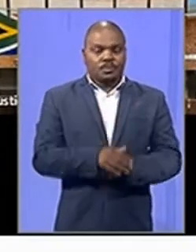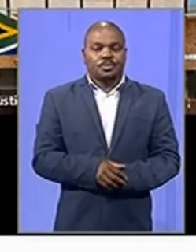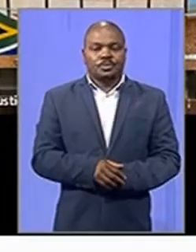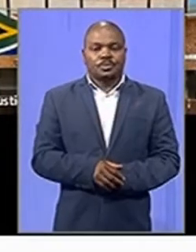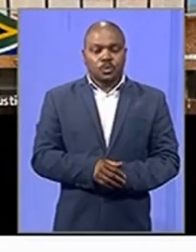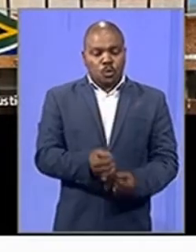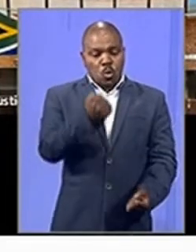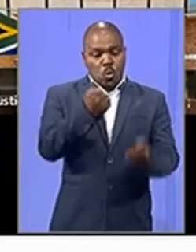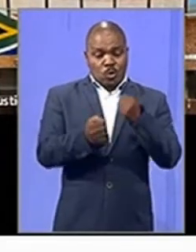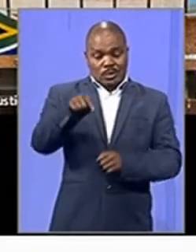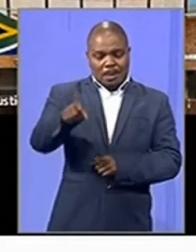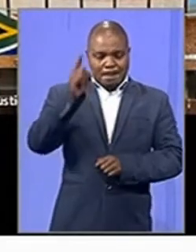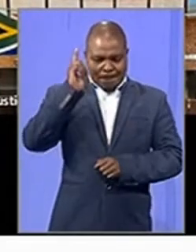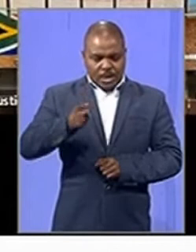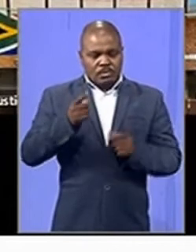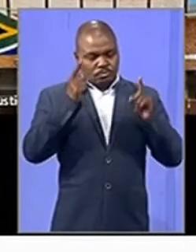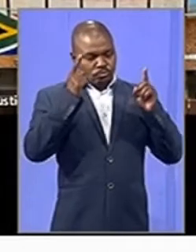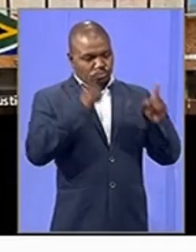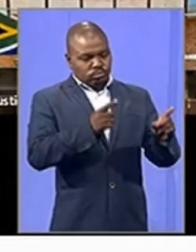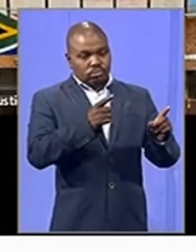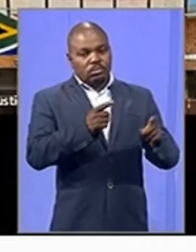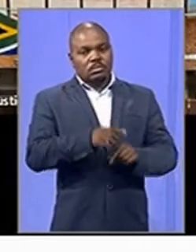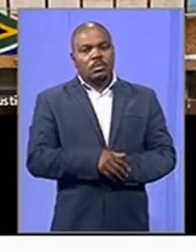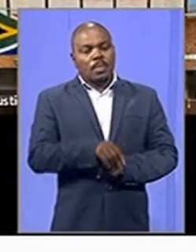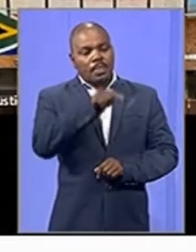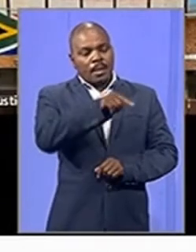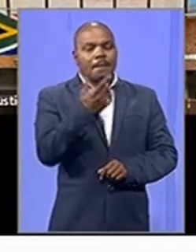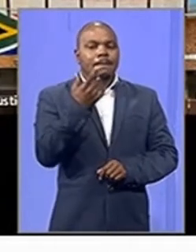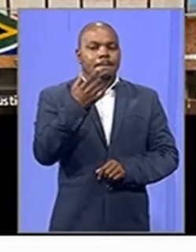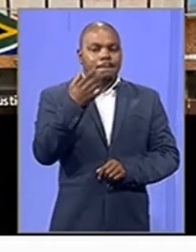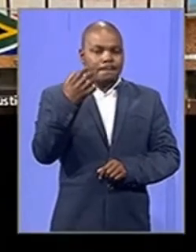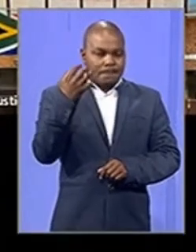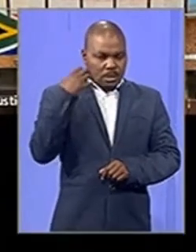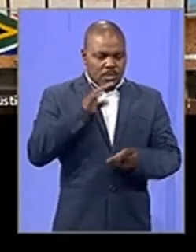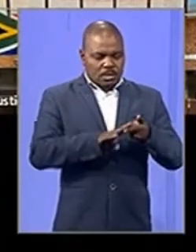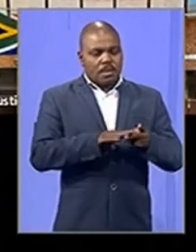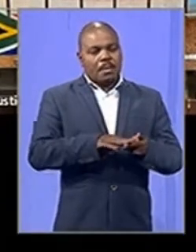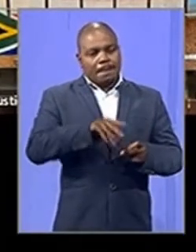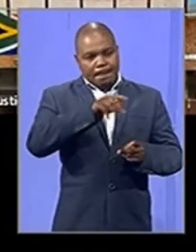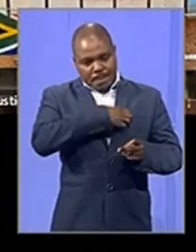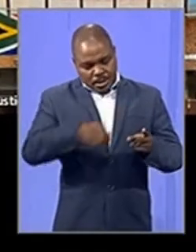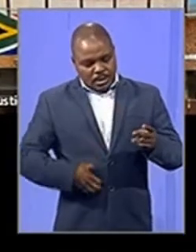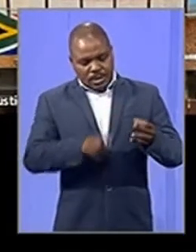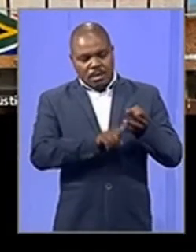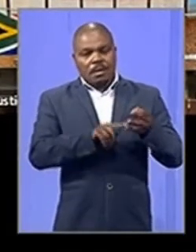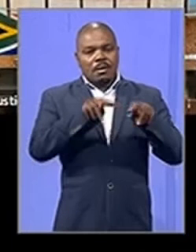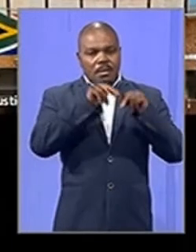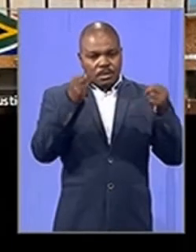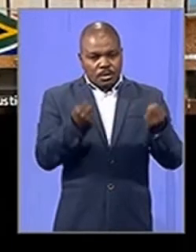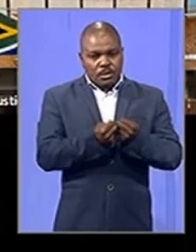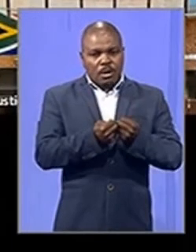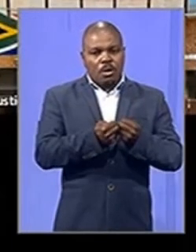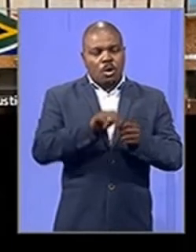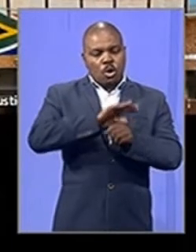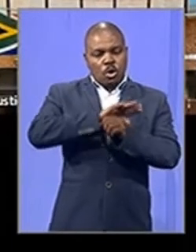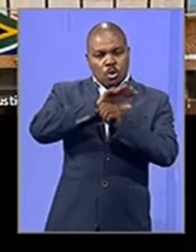this court directs that the minister, the president, as well as the National Coronavirus